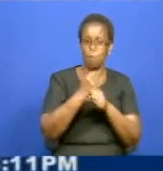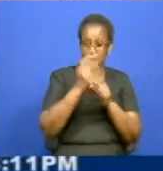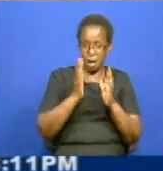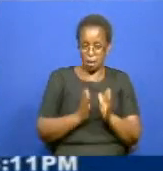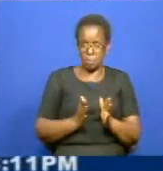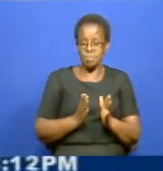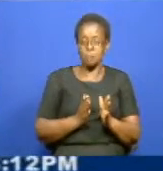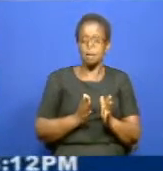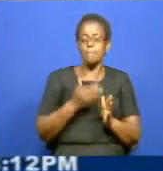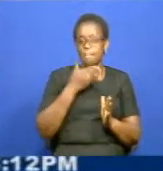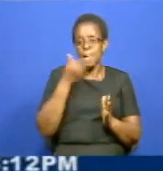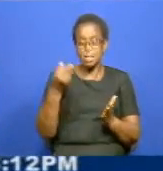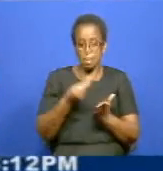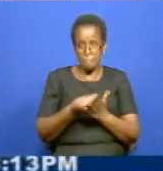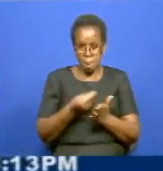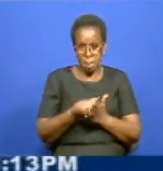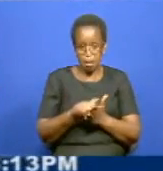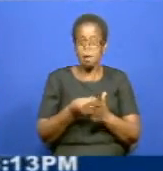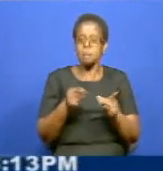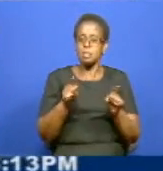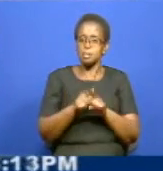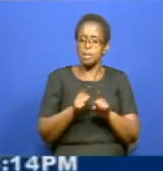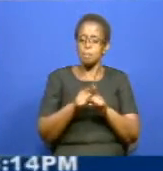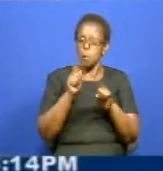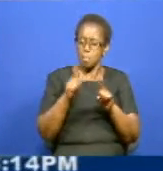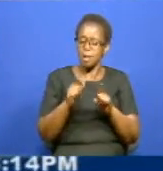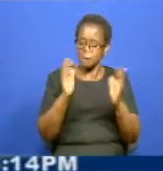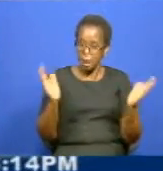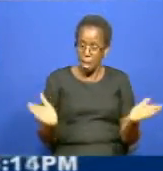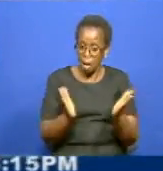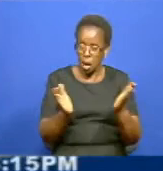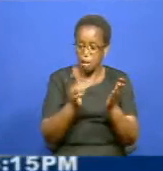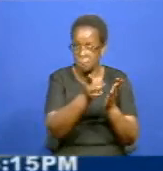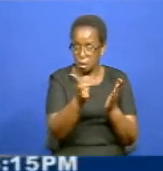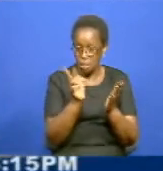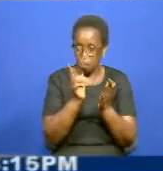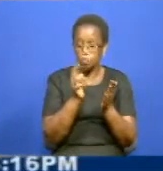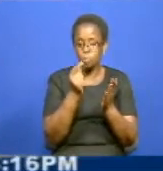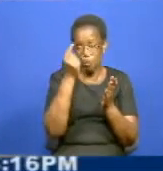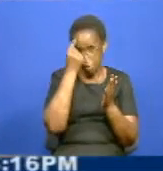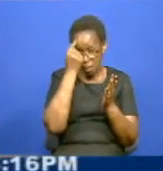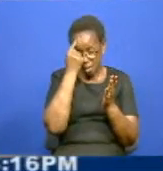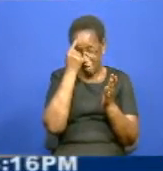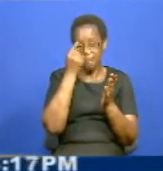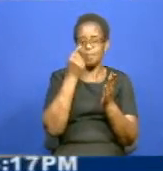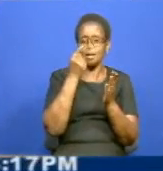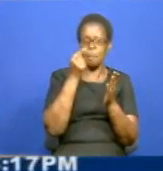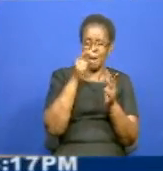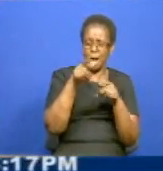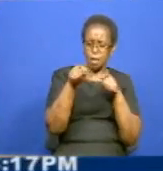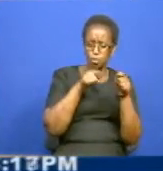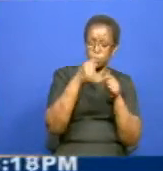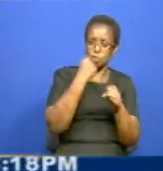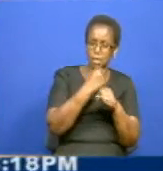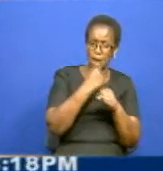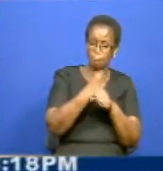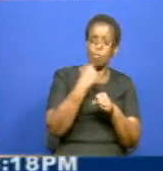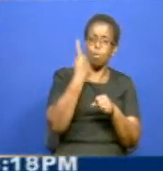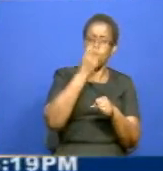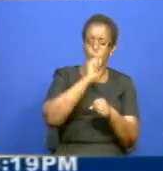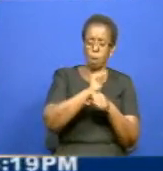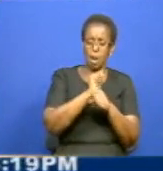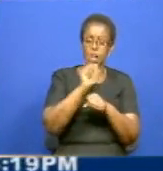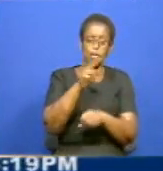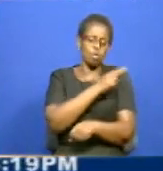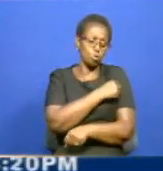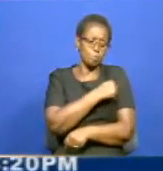better, let us also encourage them to also think about the administrative personnel, because they go to work from morning to